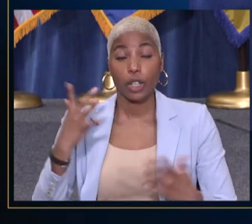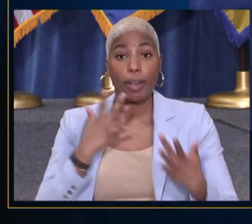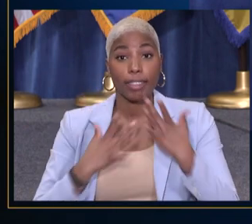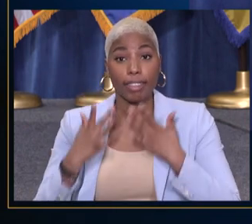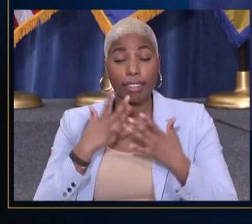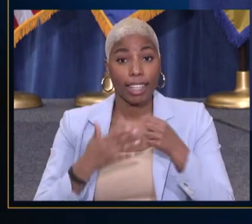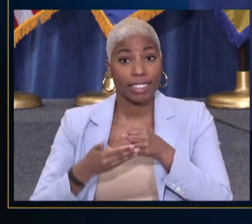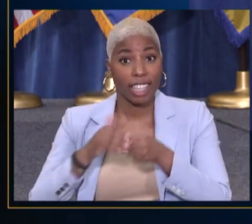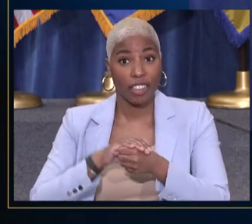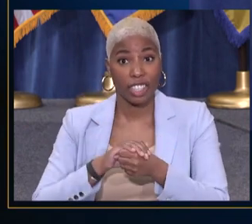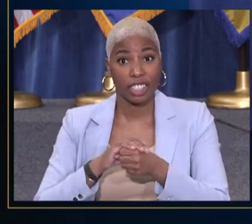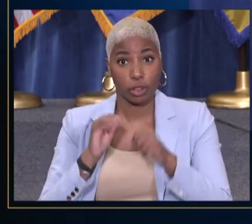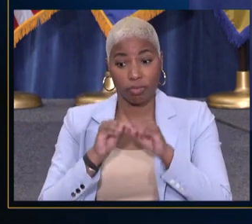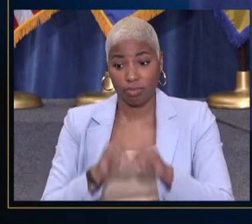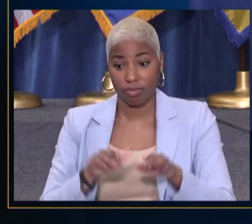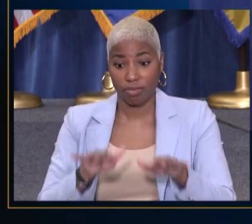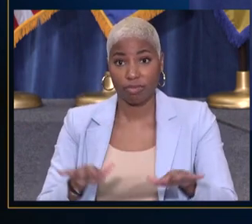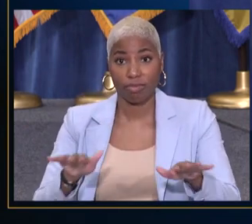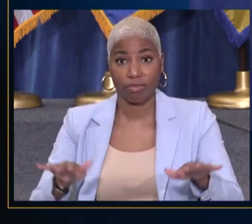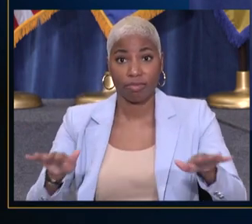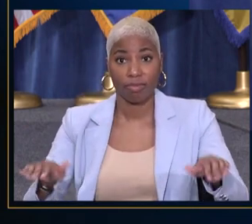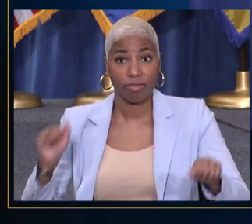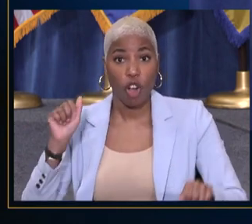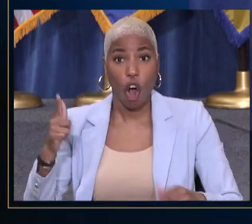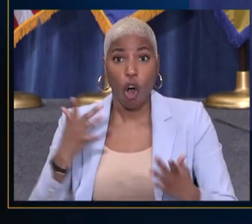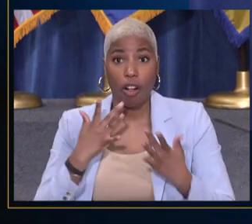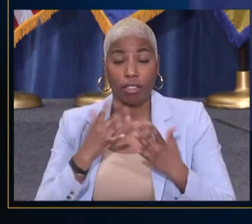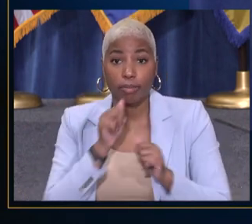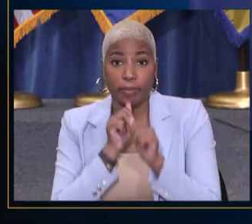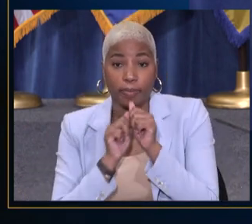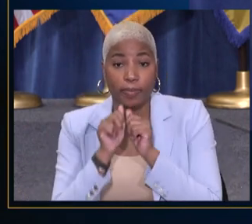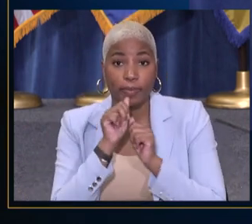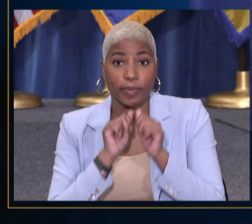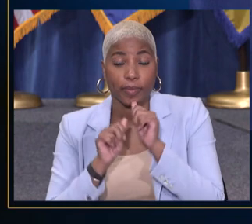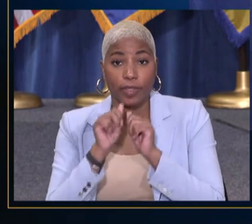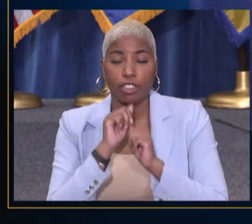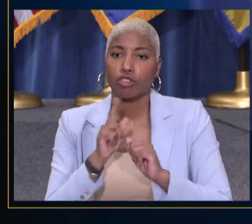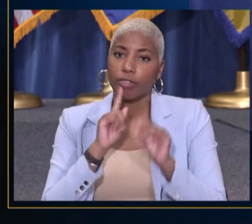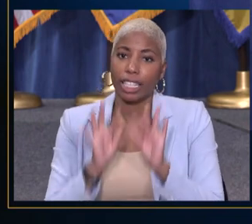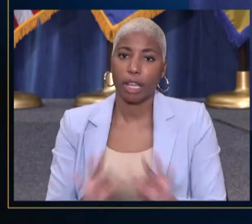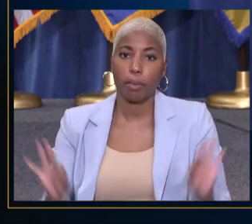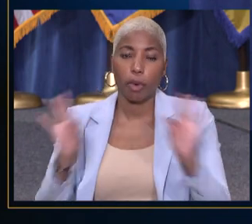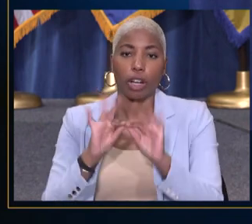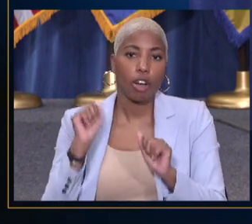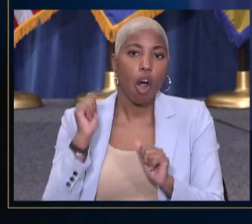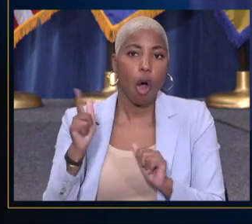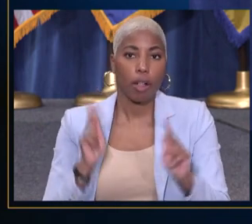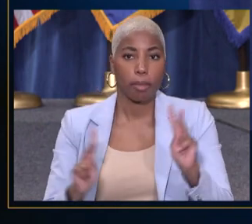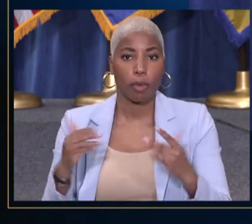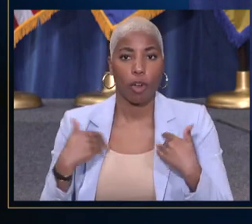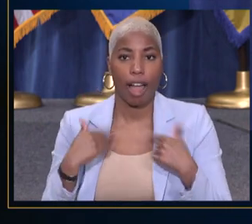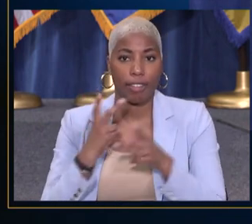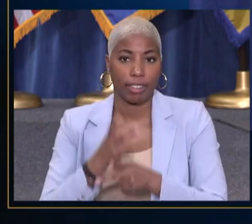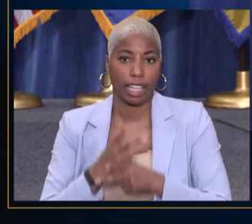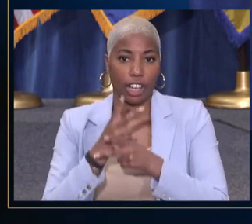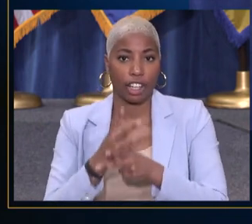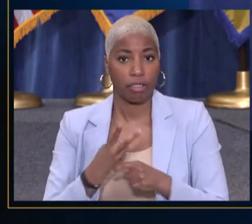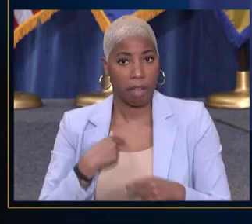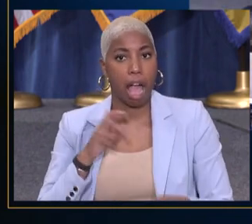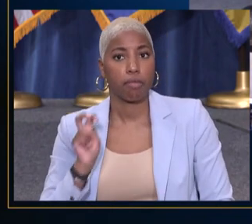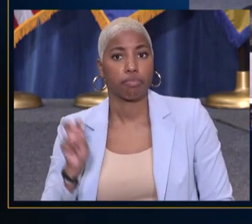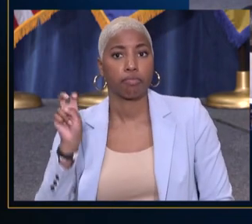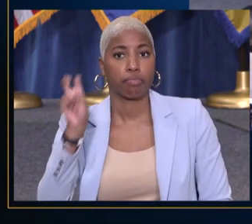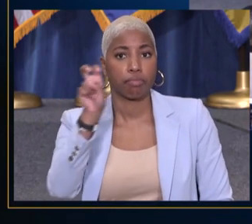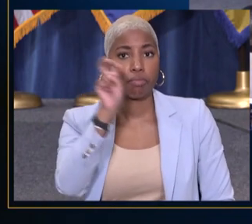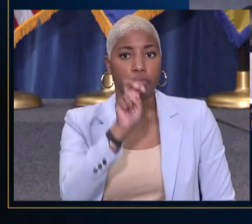we all suffer. It is so crucial that everybody gets care. And I travel around the country and see